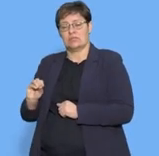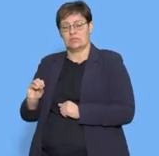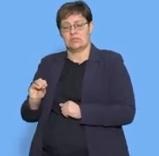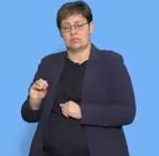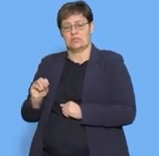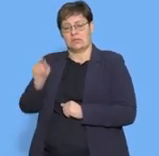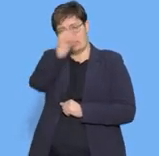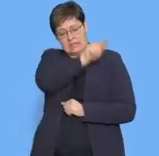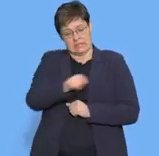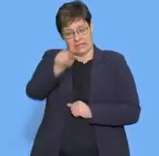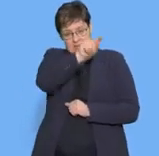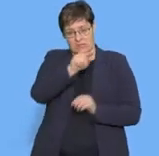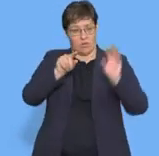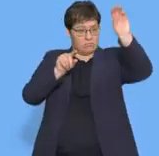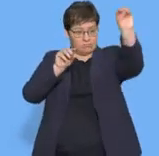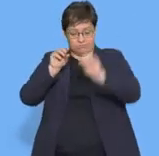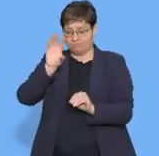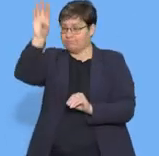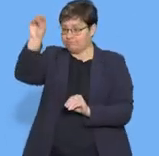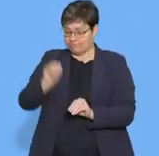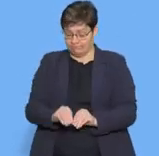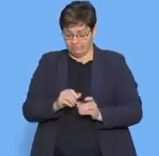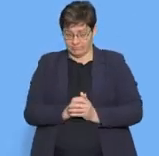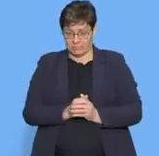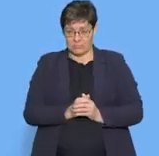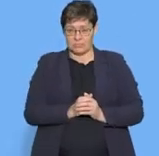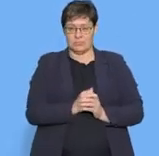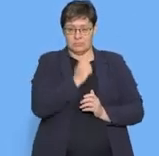going to substitute this in.